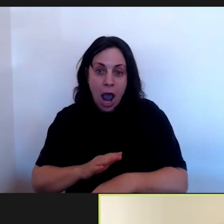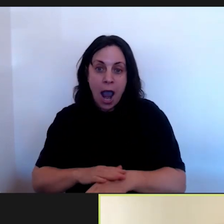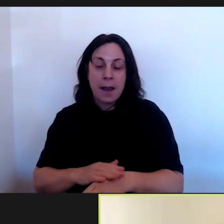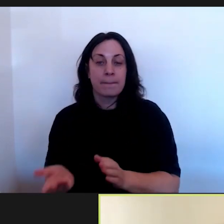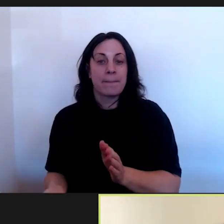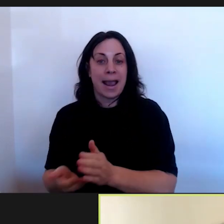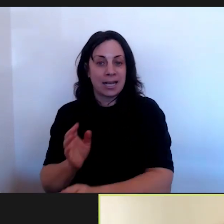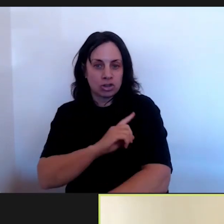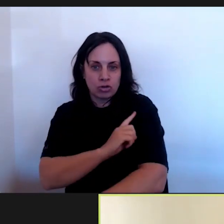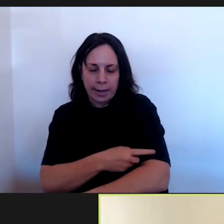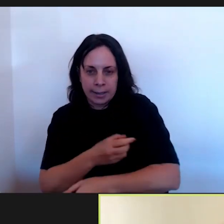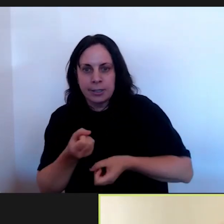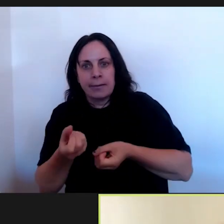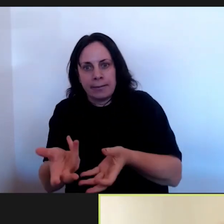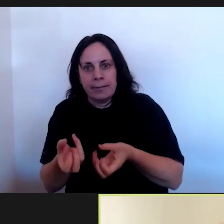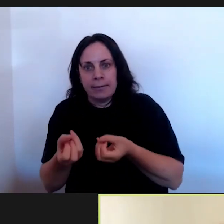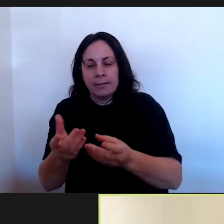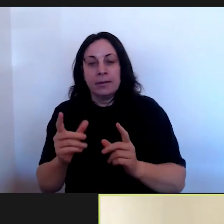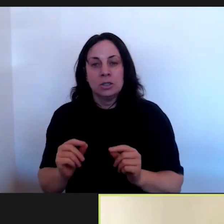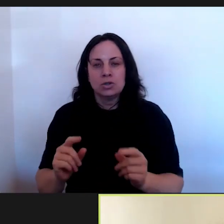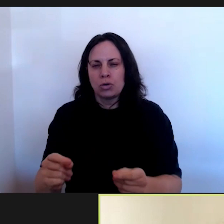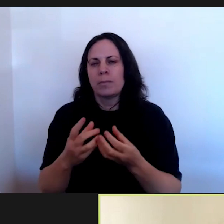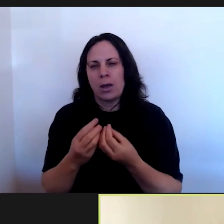the benefit of that is that